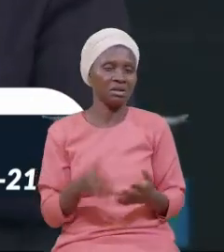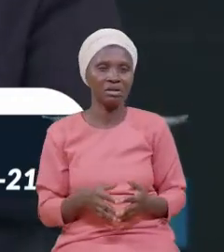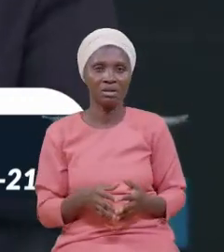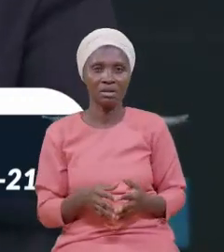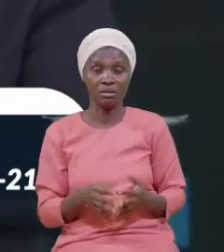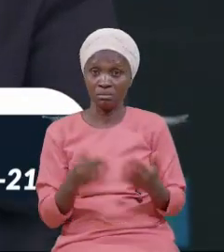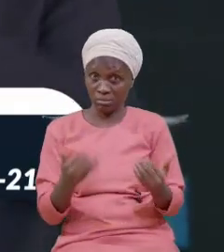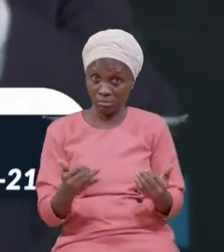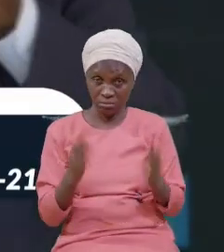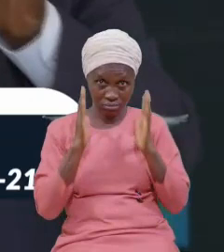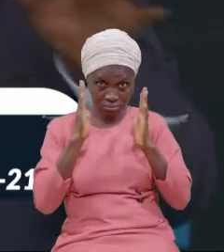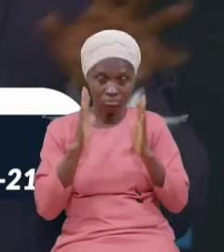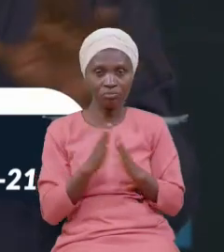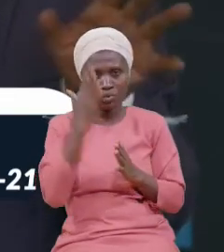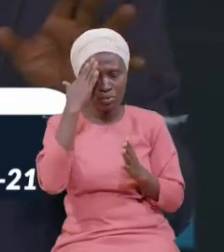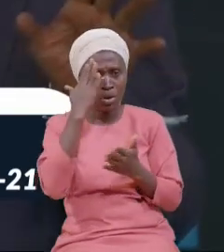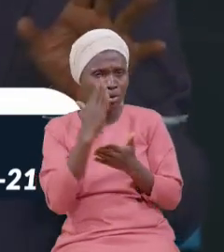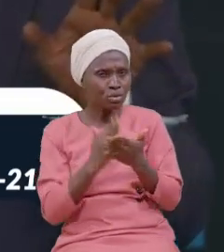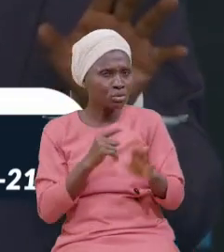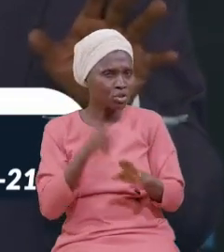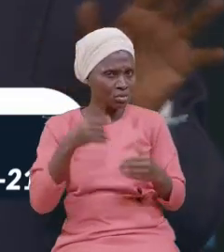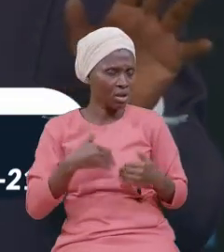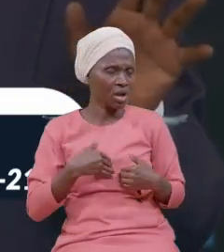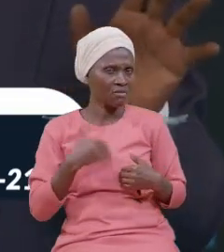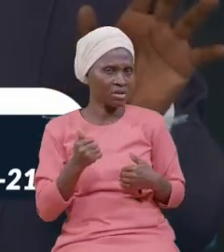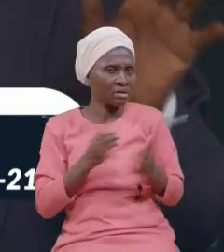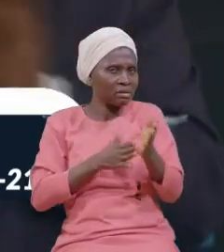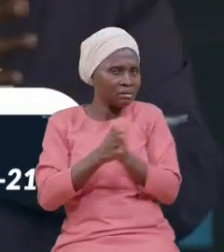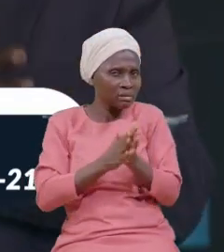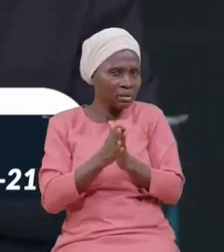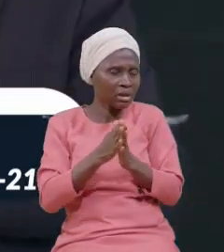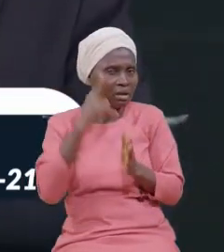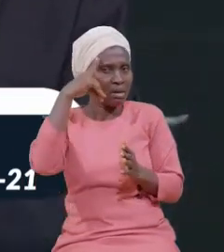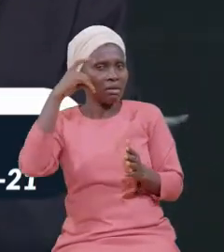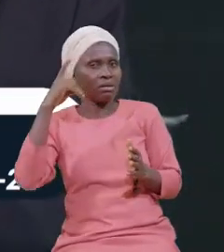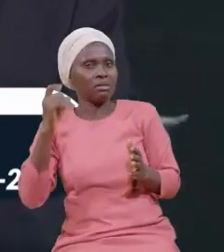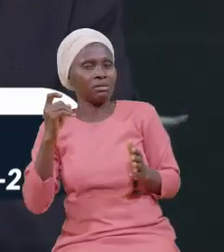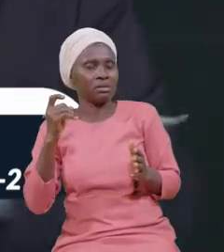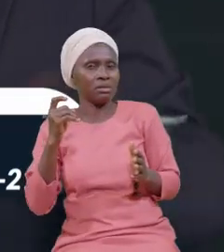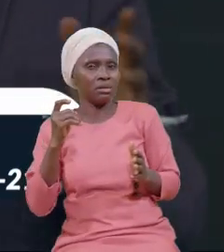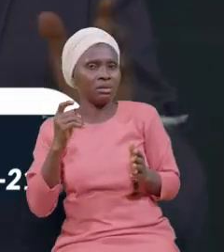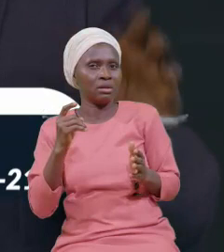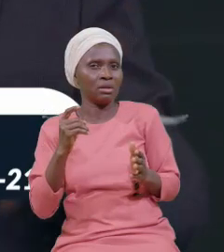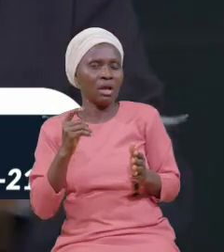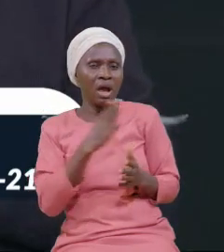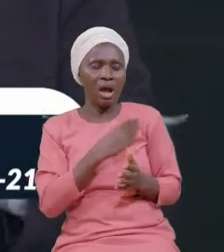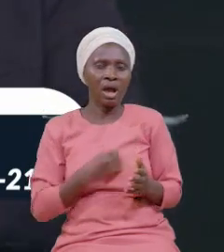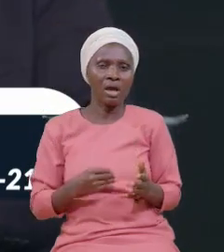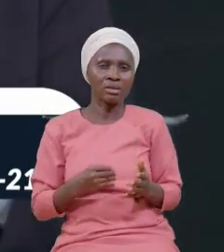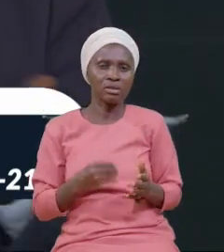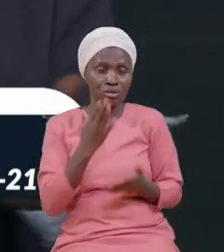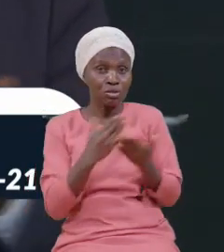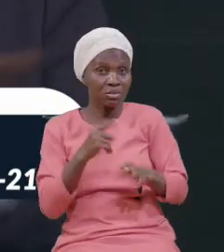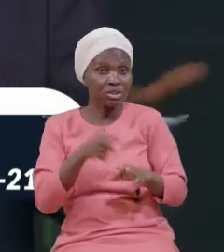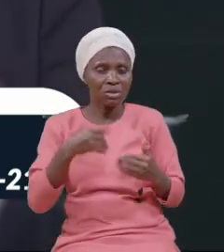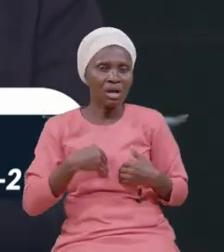a dream, and there are some queer things you saw in the dream. And it's like those